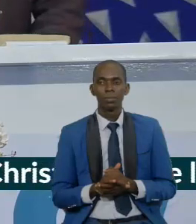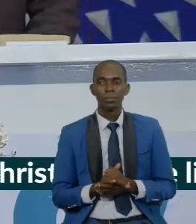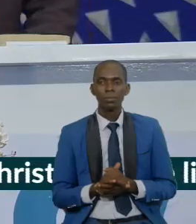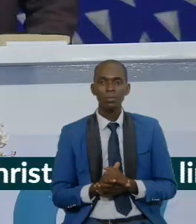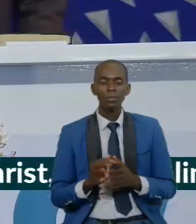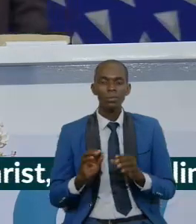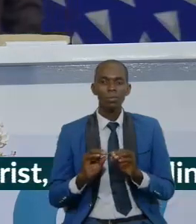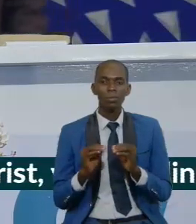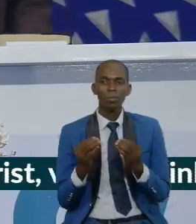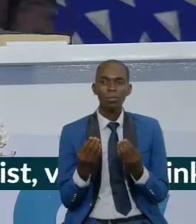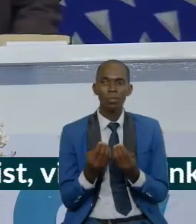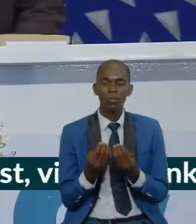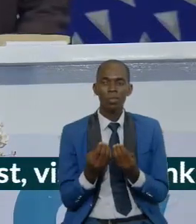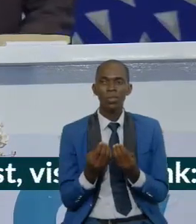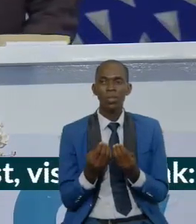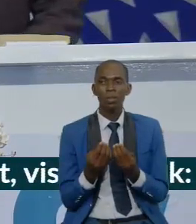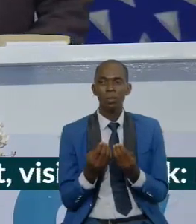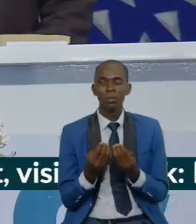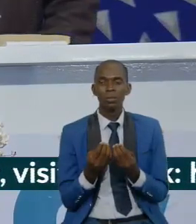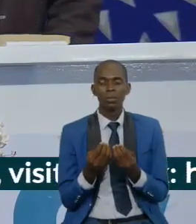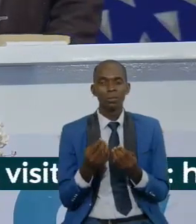on the 2nd April